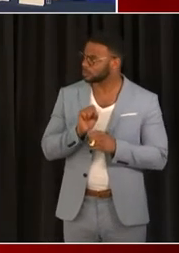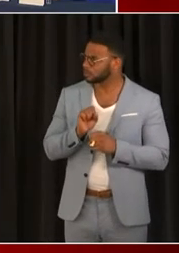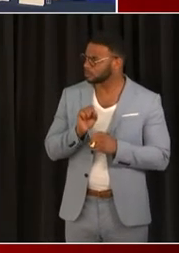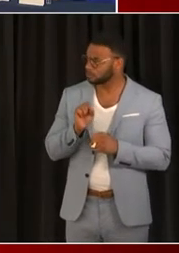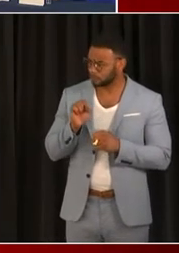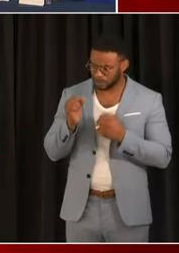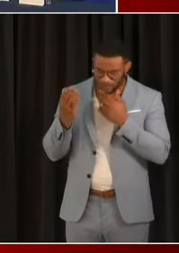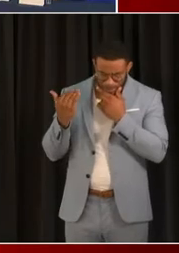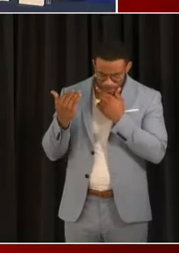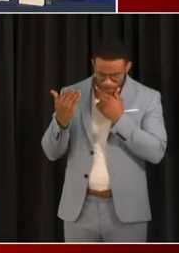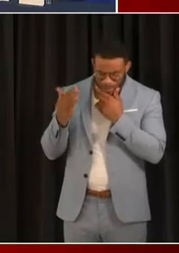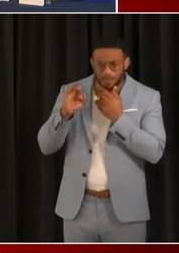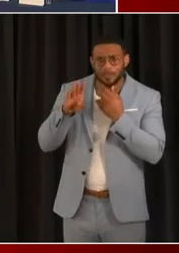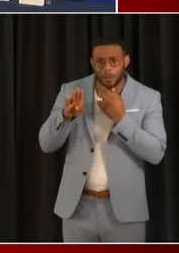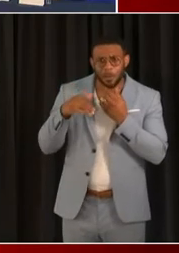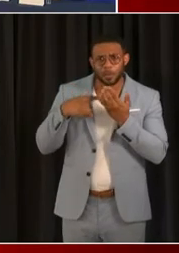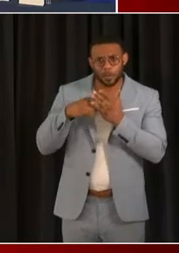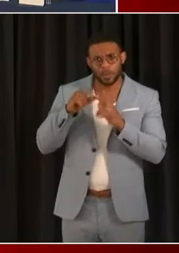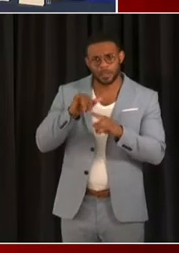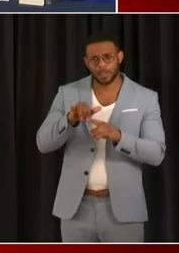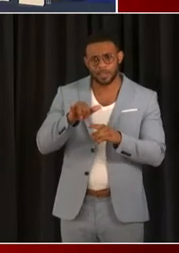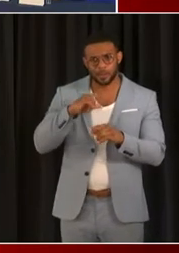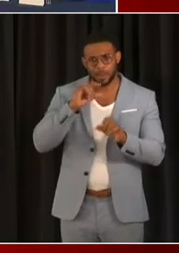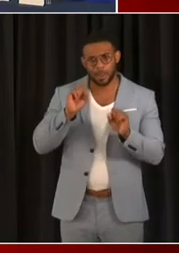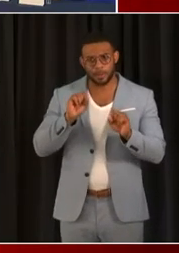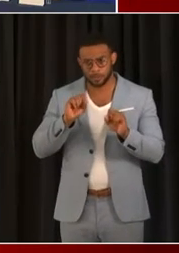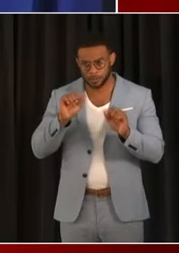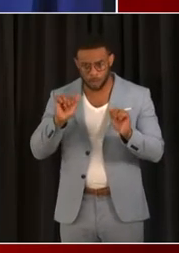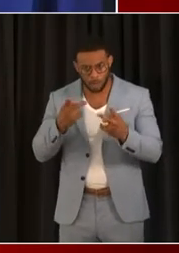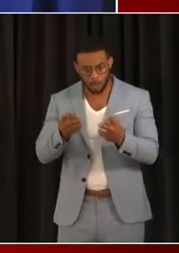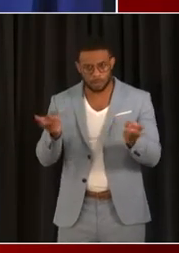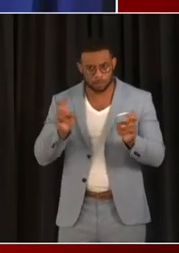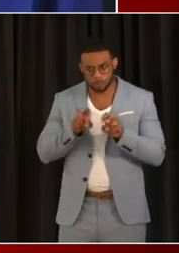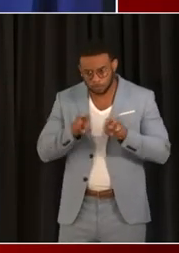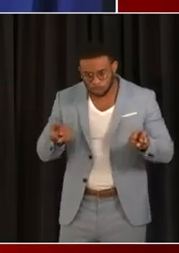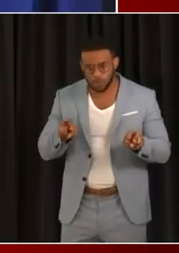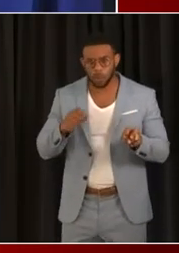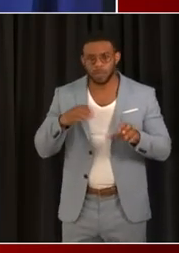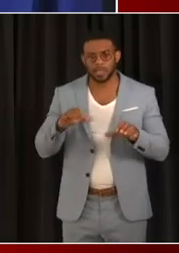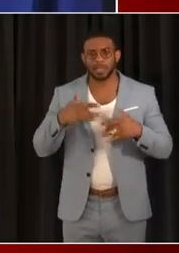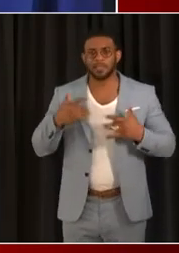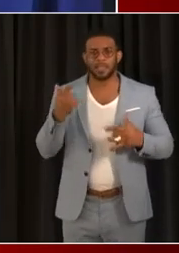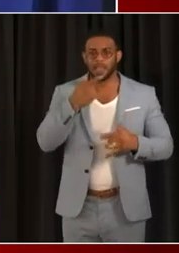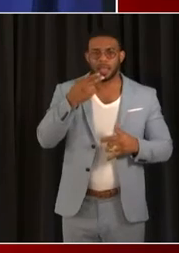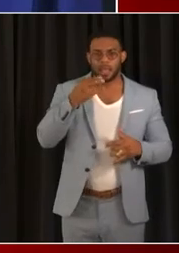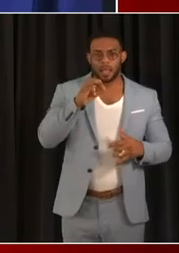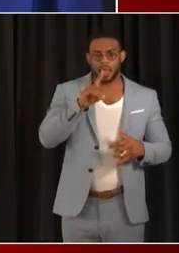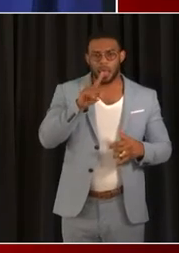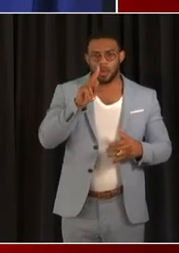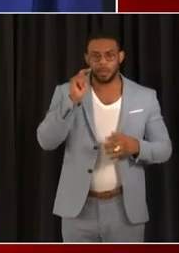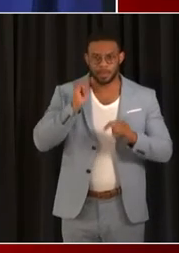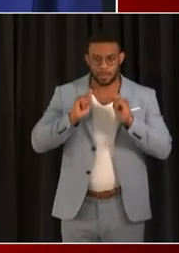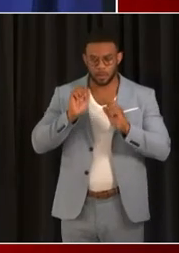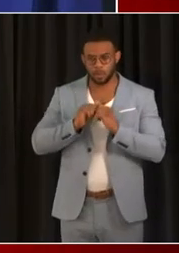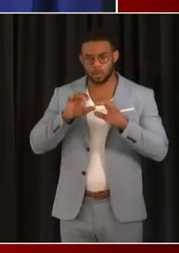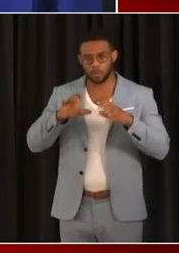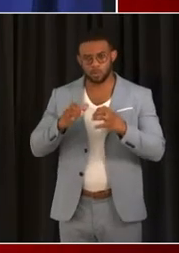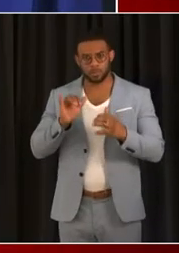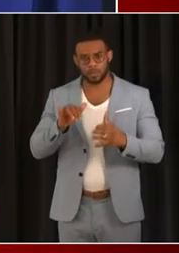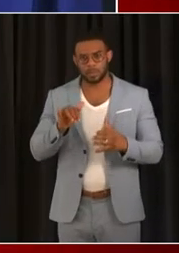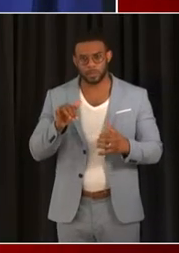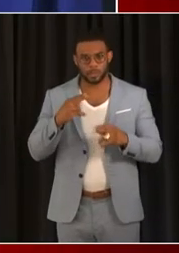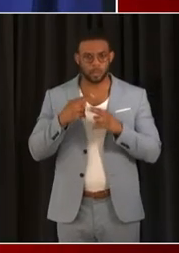last February, when we were actually able all to gather, we did an event at the Howard Theater with a